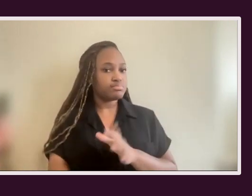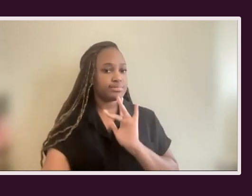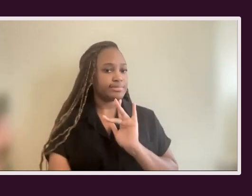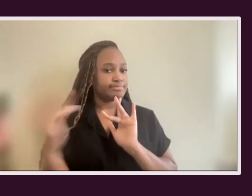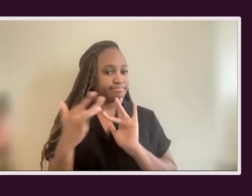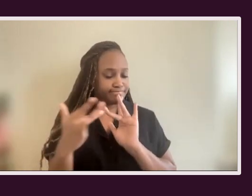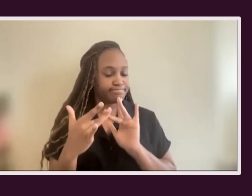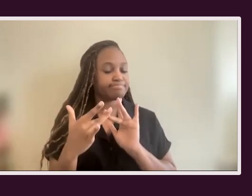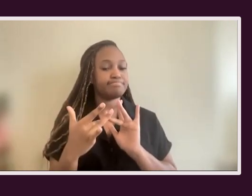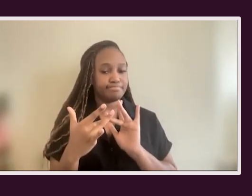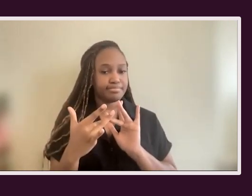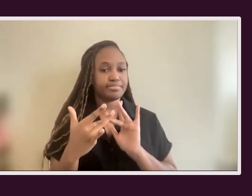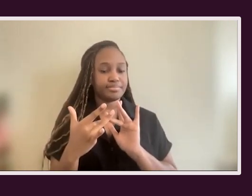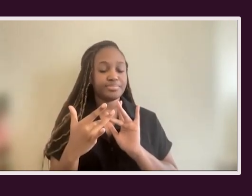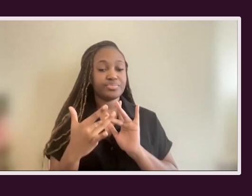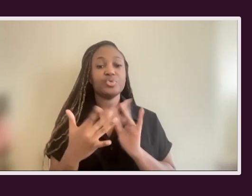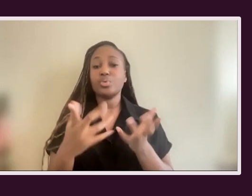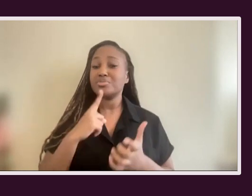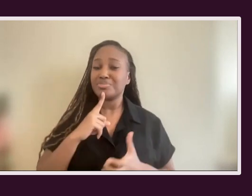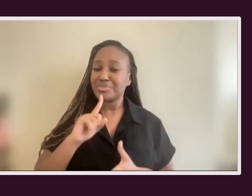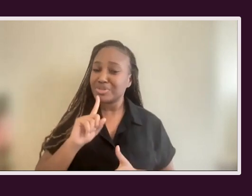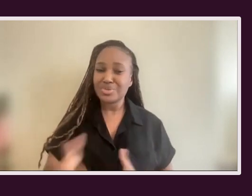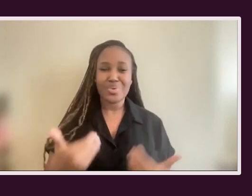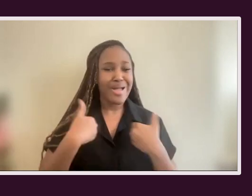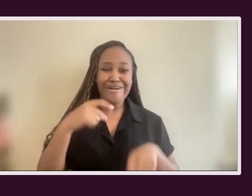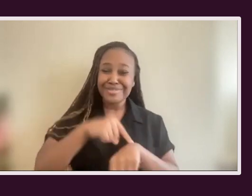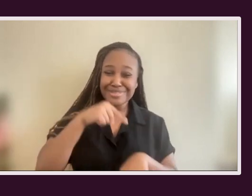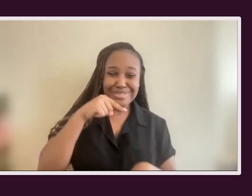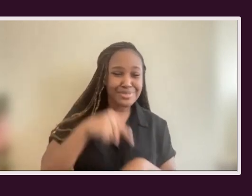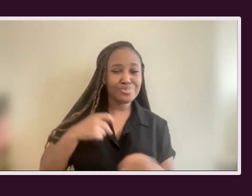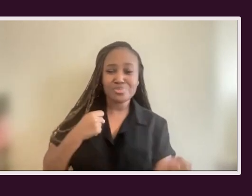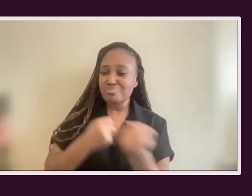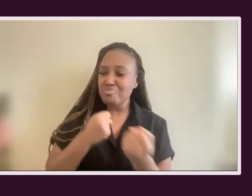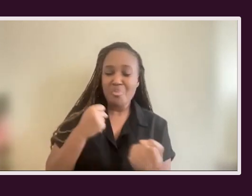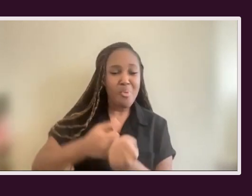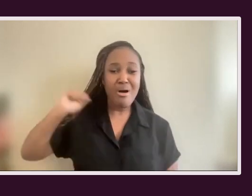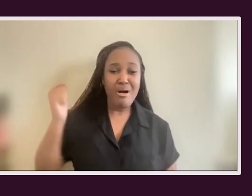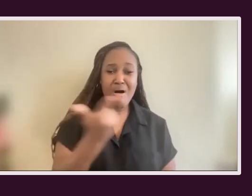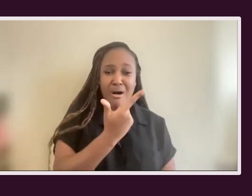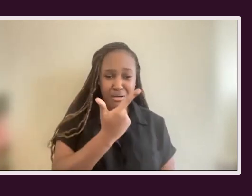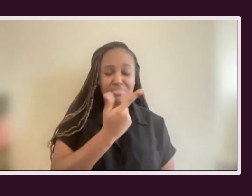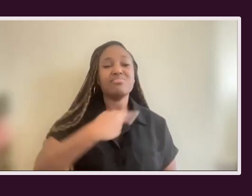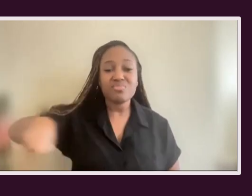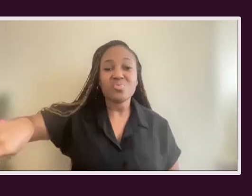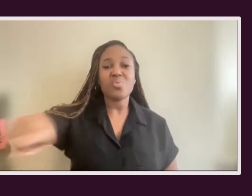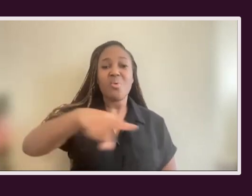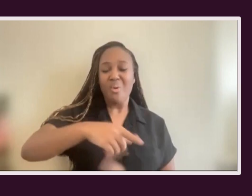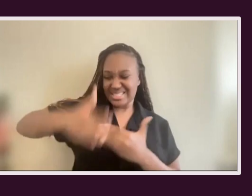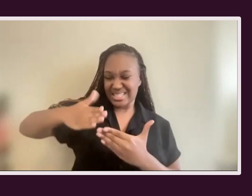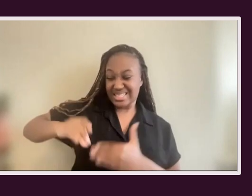going to make sure that we try to squeeze as much support and as possible as the end of December